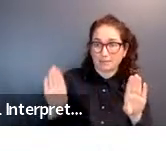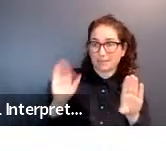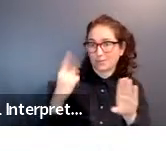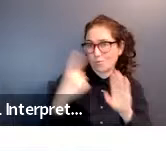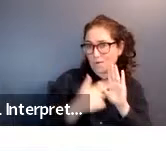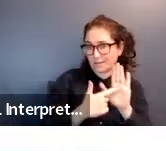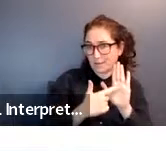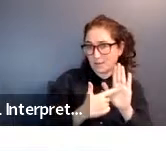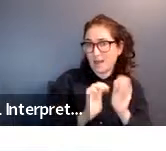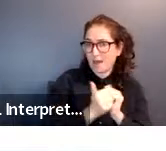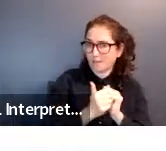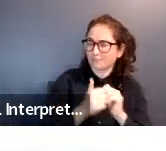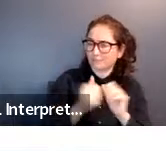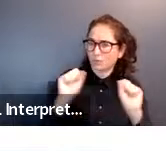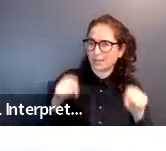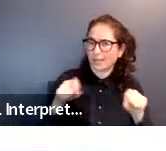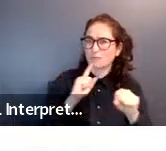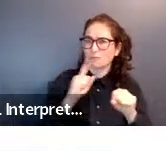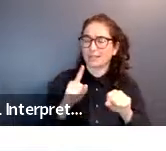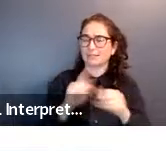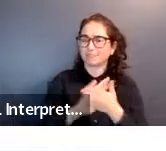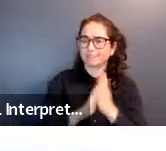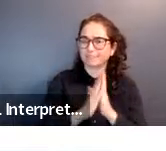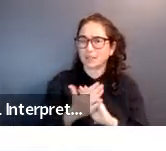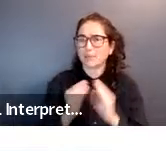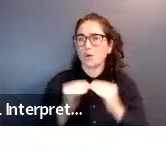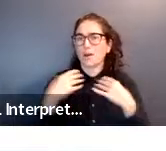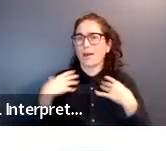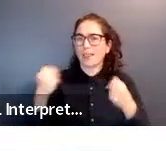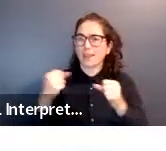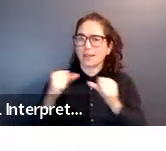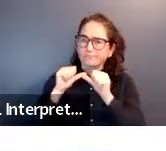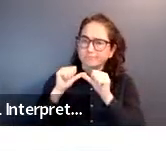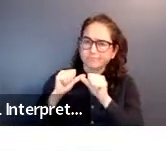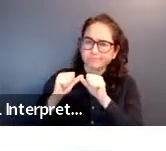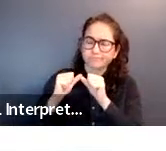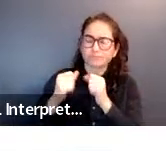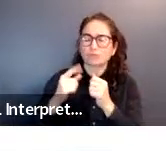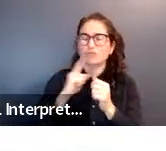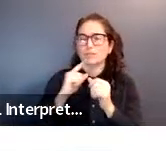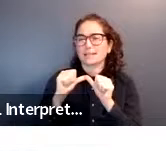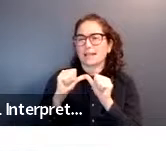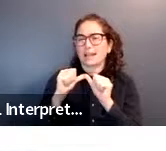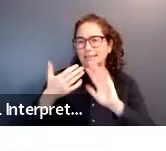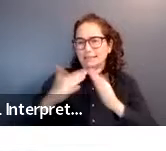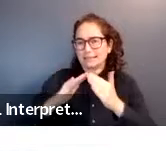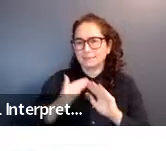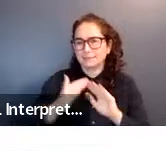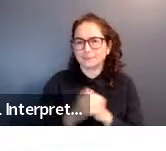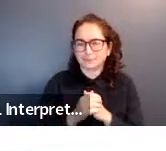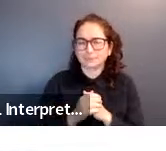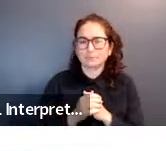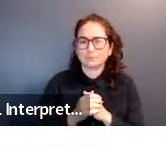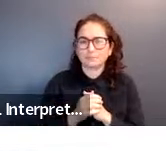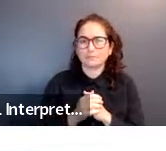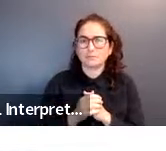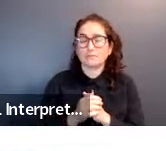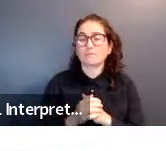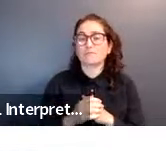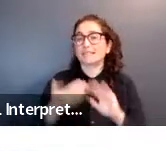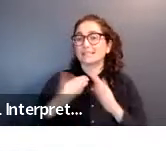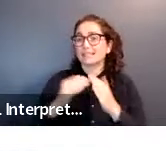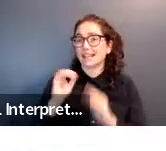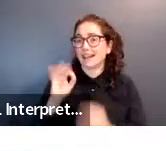of how we can get to a healthier, more sustainable city. City of